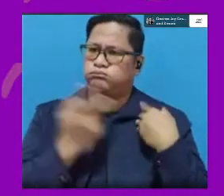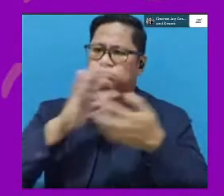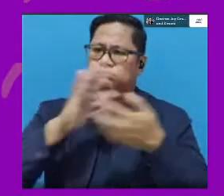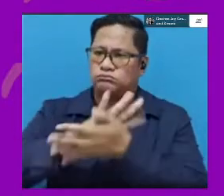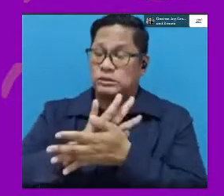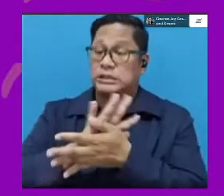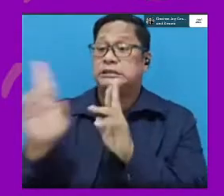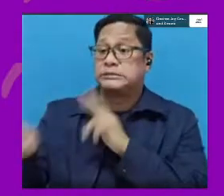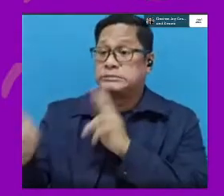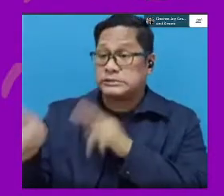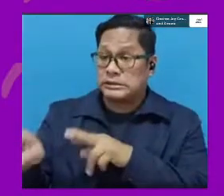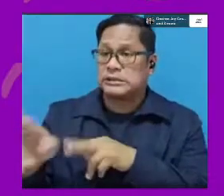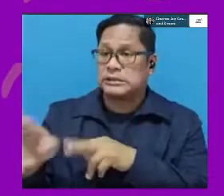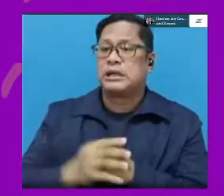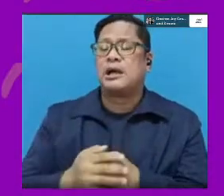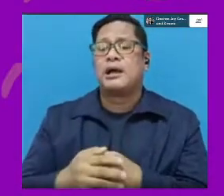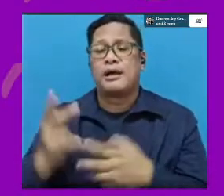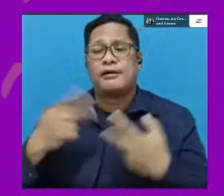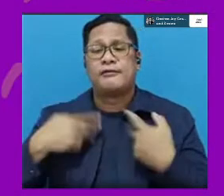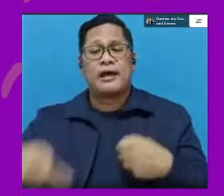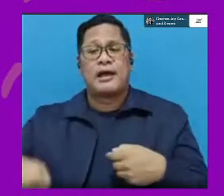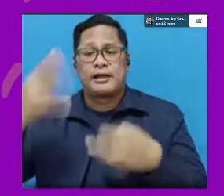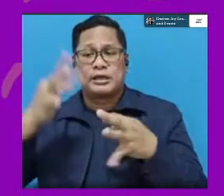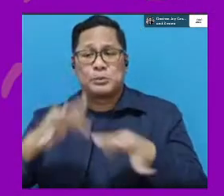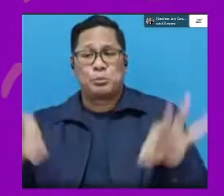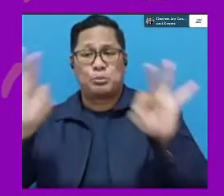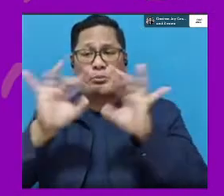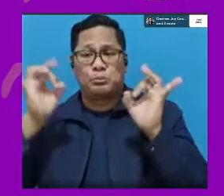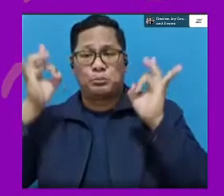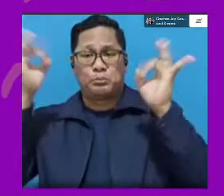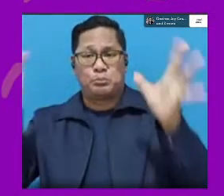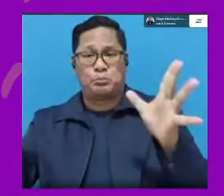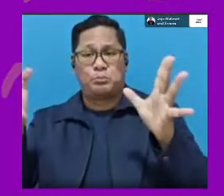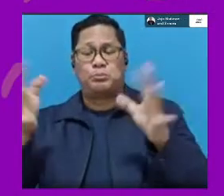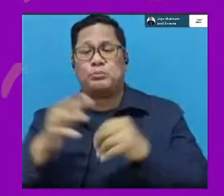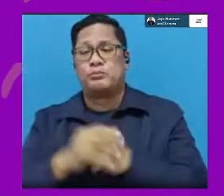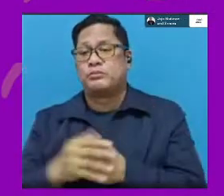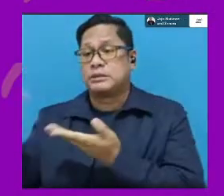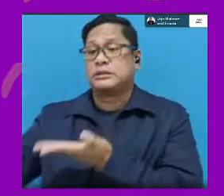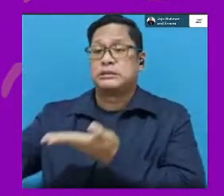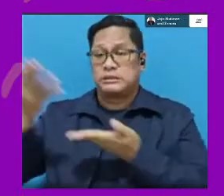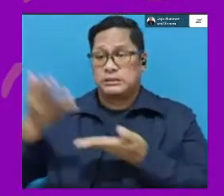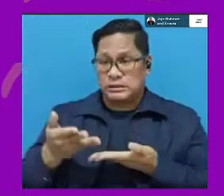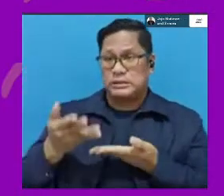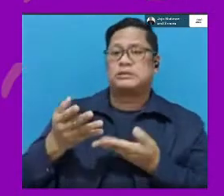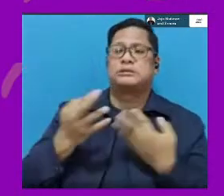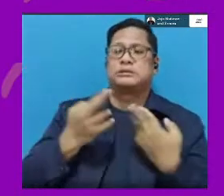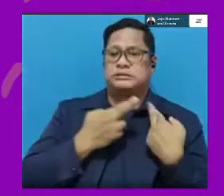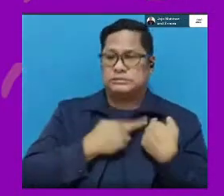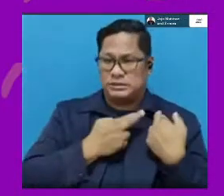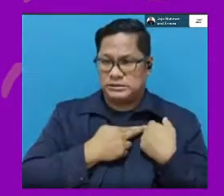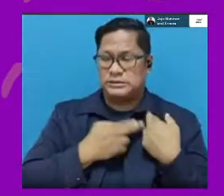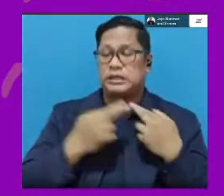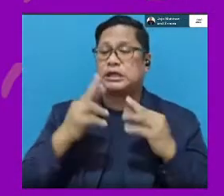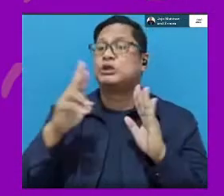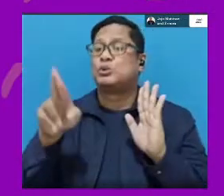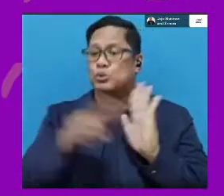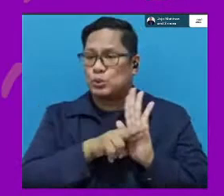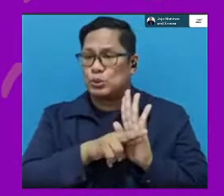response and have higher significant risks brought by their responsibilities and roles